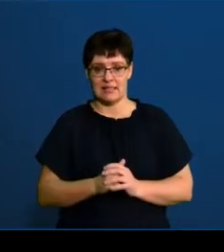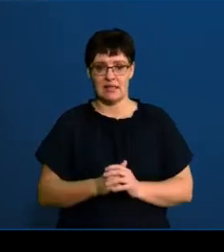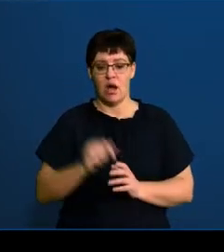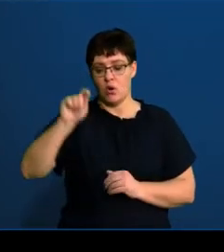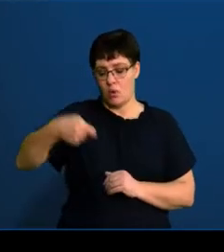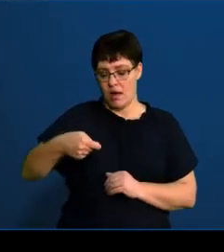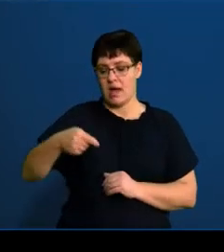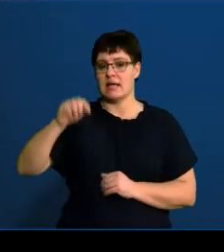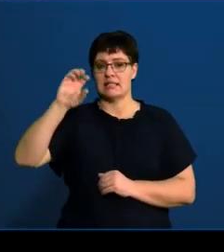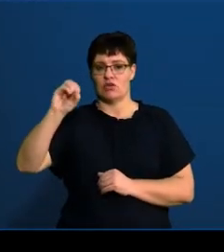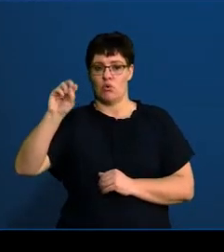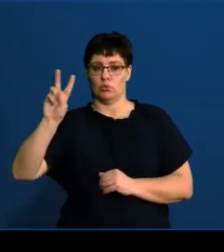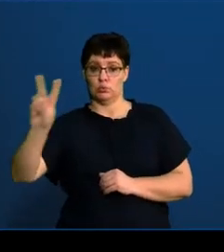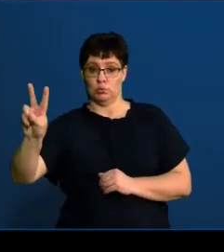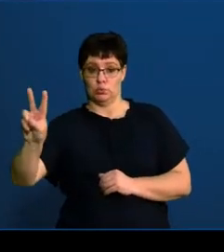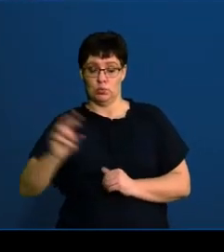836,02.